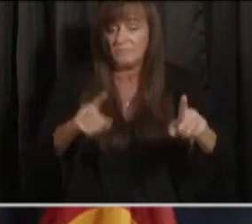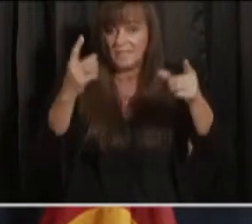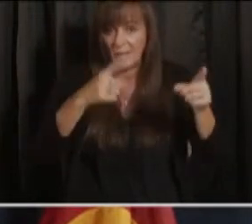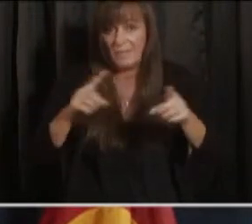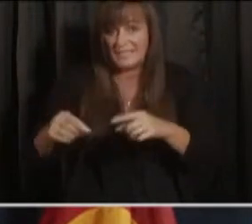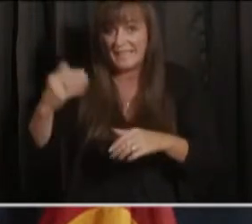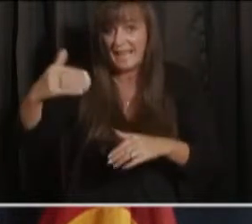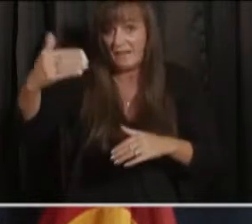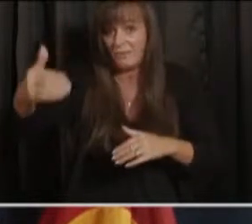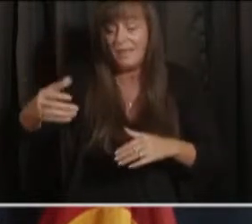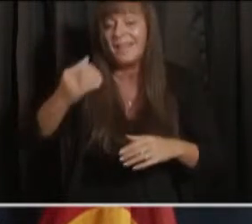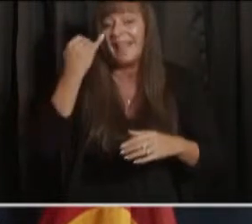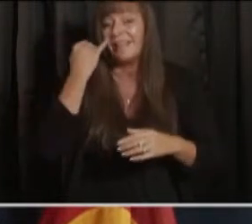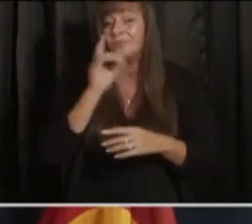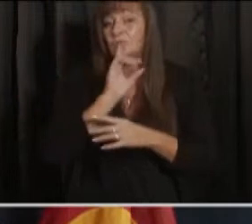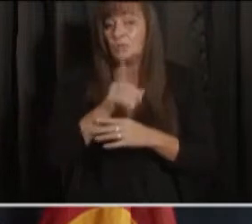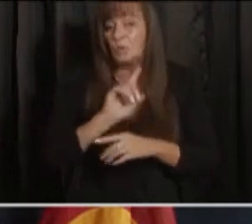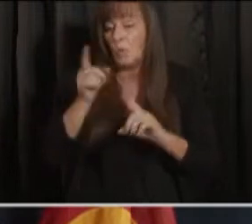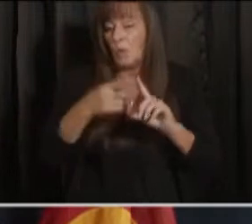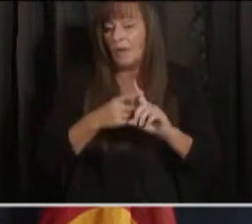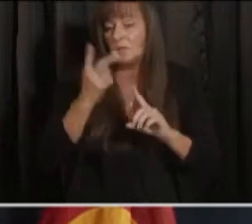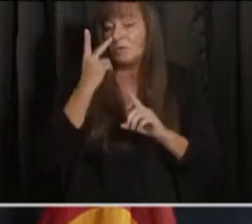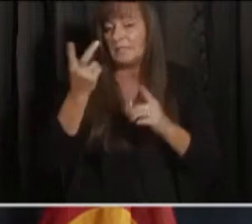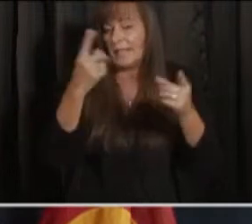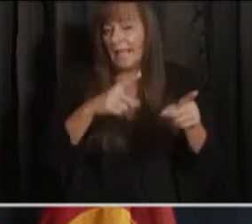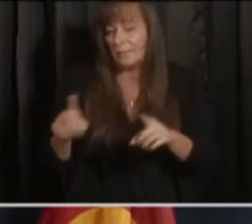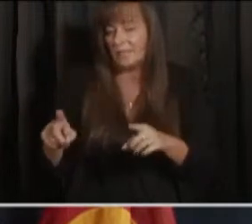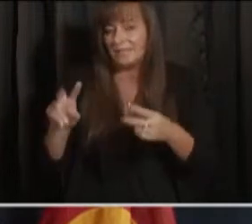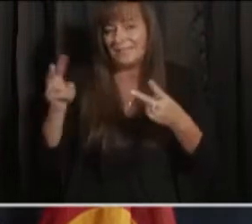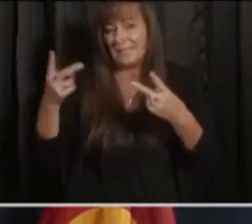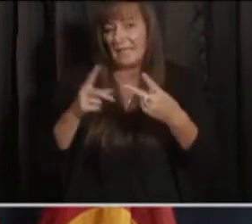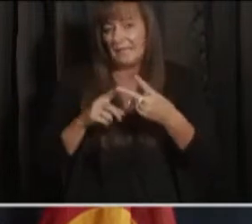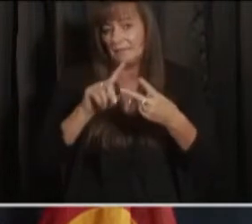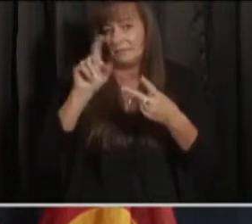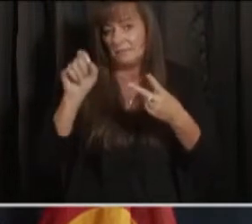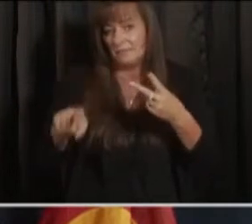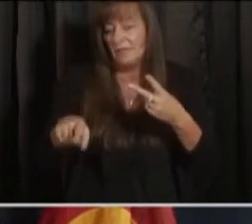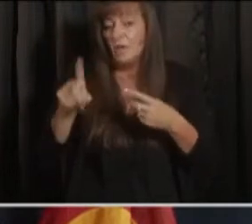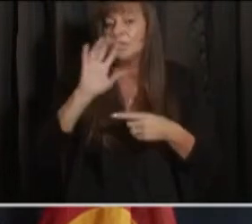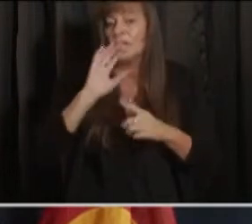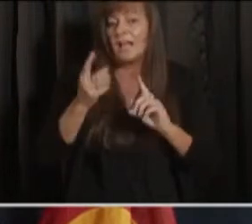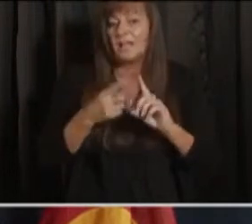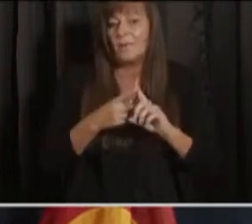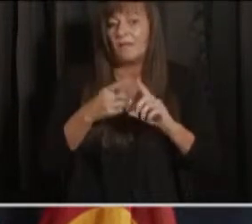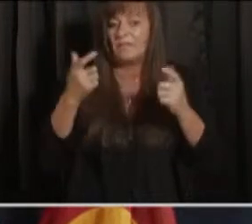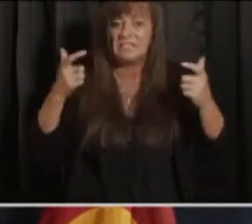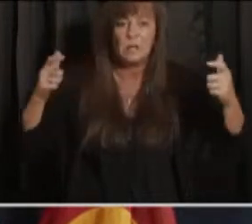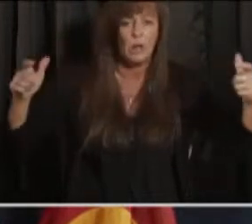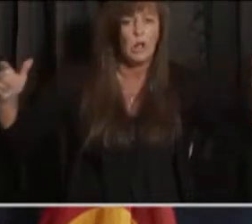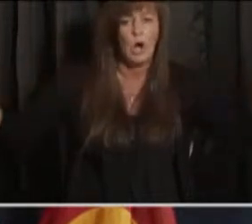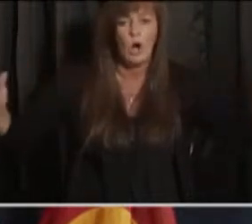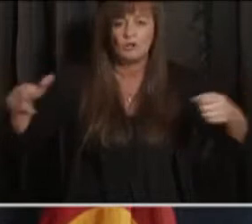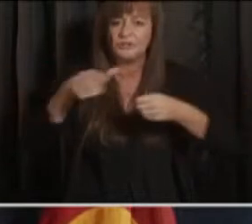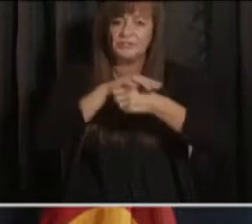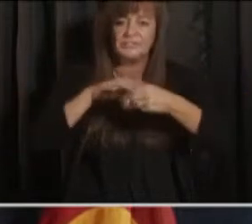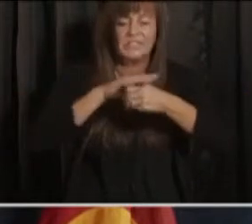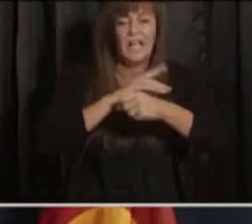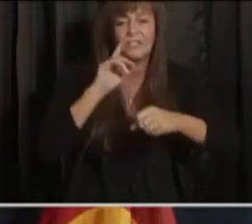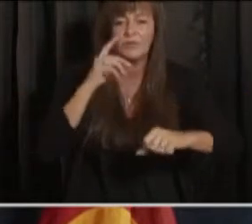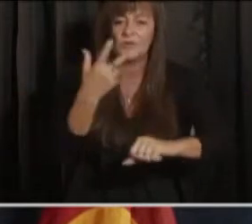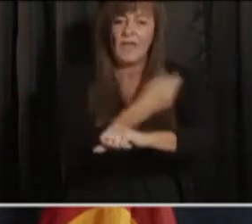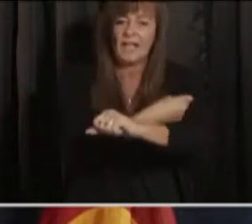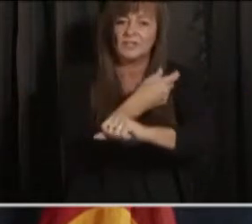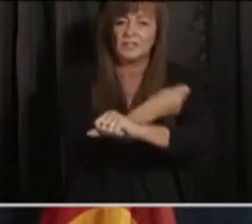so, when do you see it happening? Also, another question for you. I know you've been talking about these large vaccination sites that we're going to be